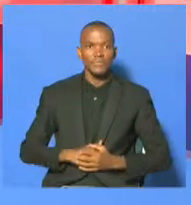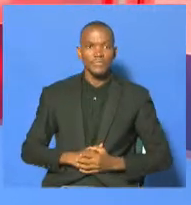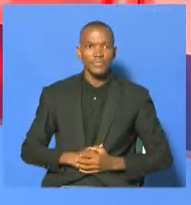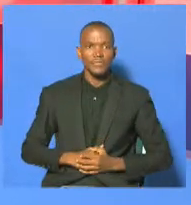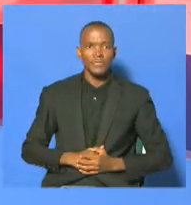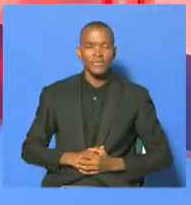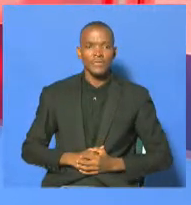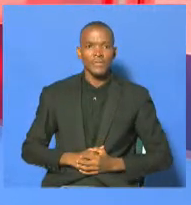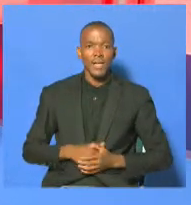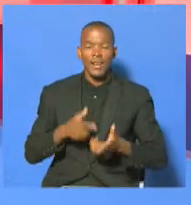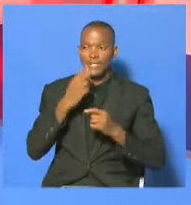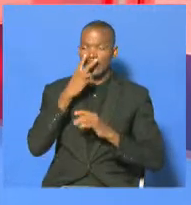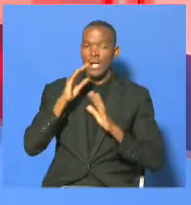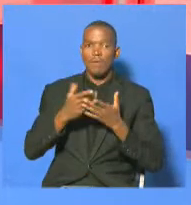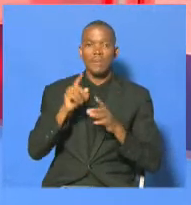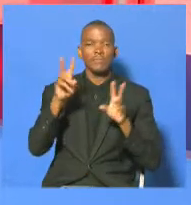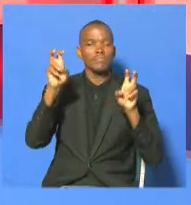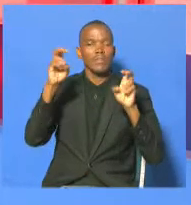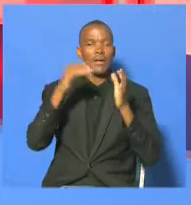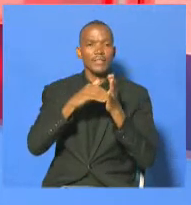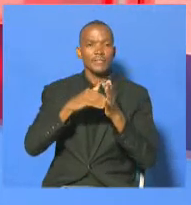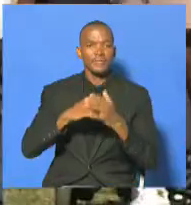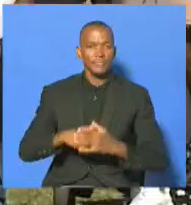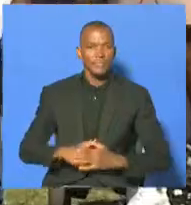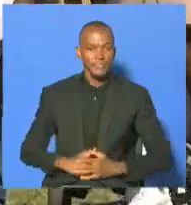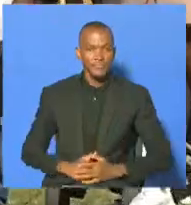All right, let's take a reminder of our top stories.